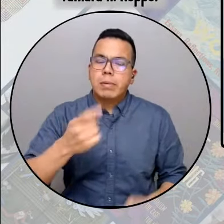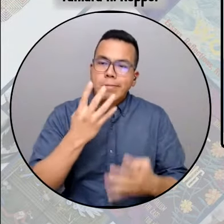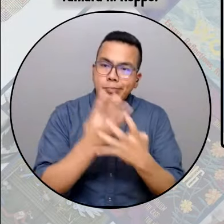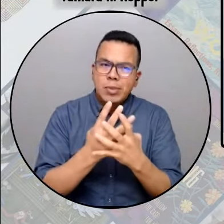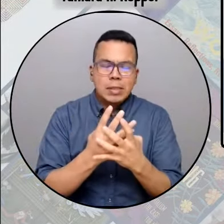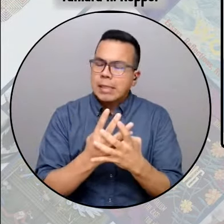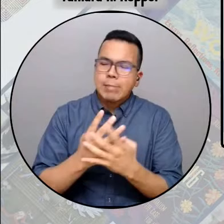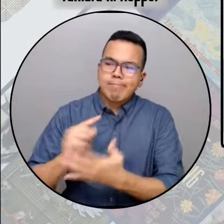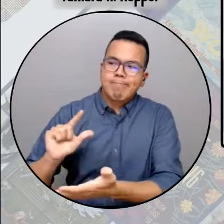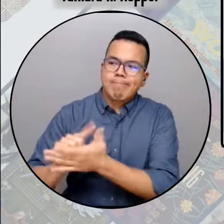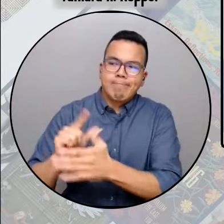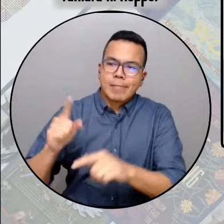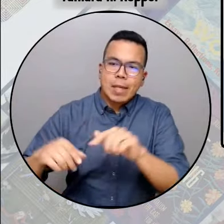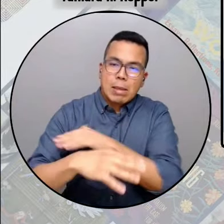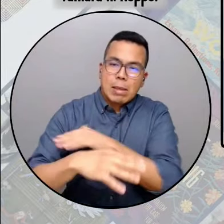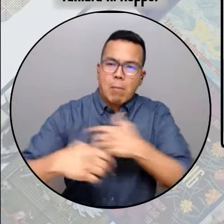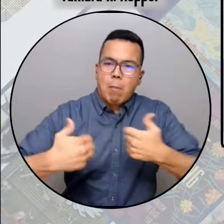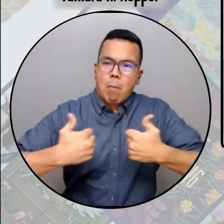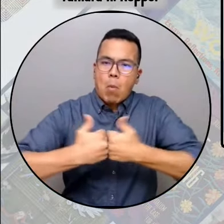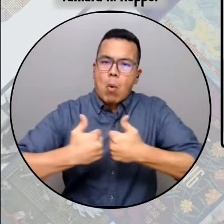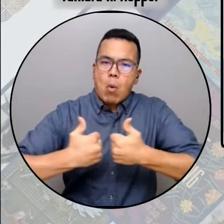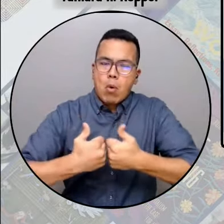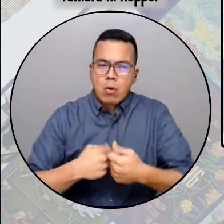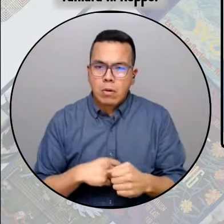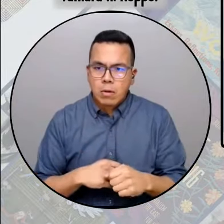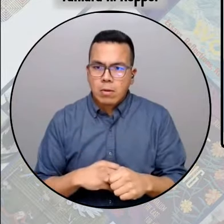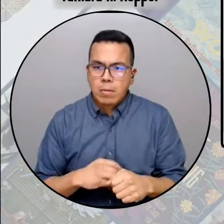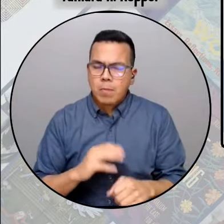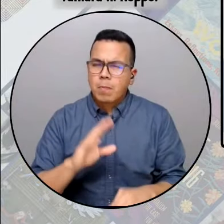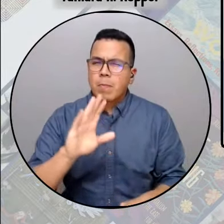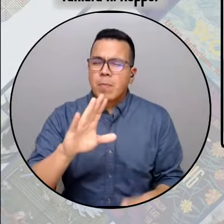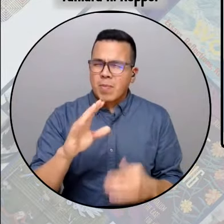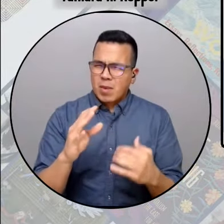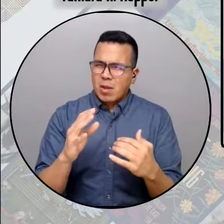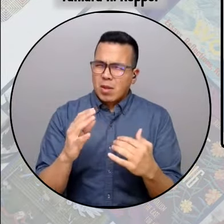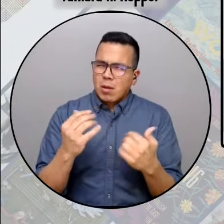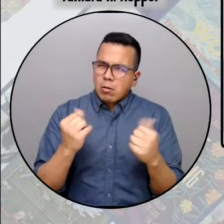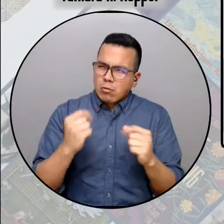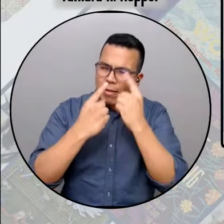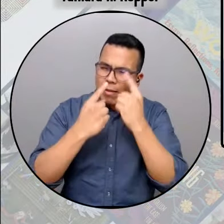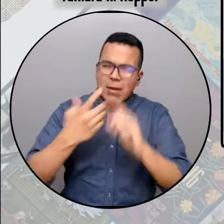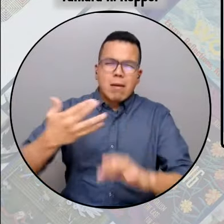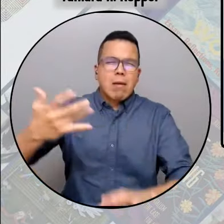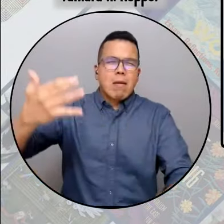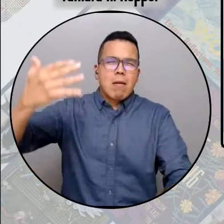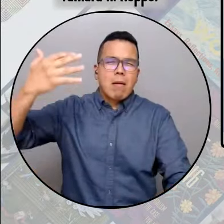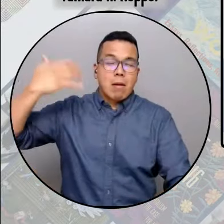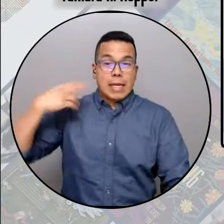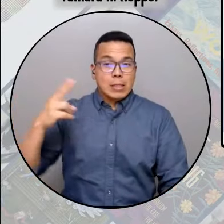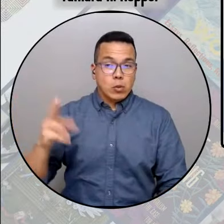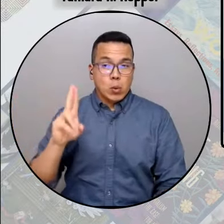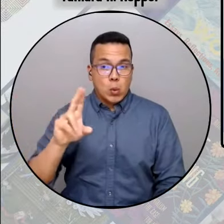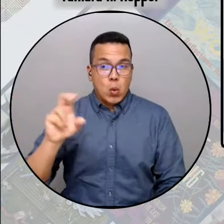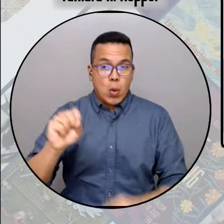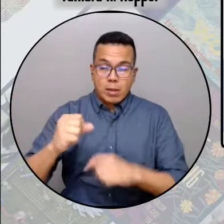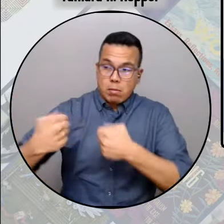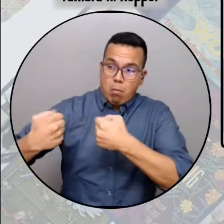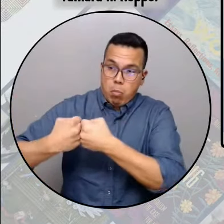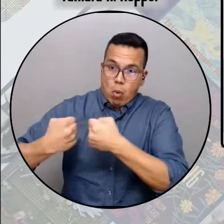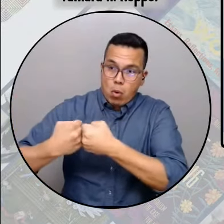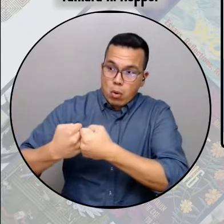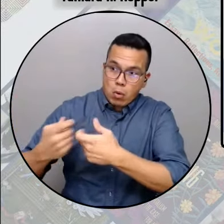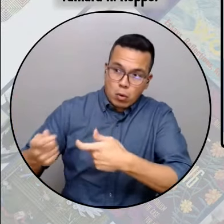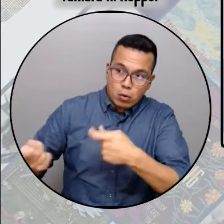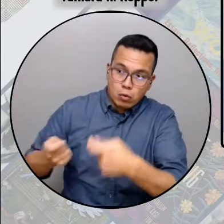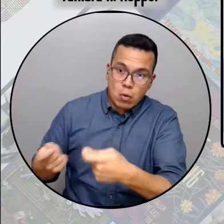And so there's a very, when we think about kind of border control in the early history of the United States, part of the early history of the